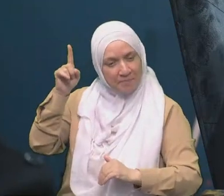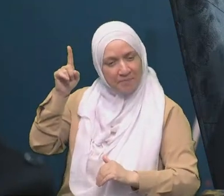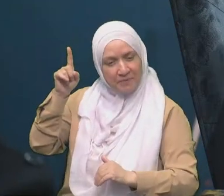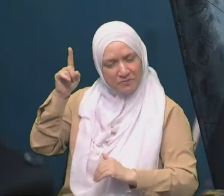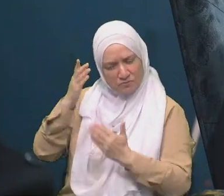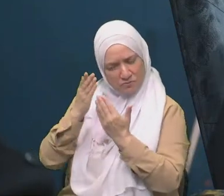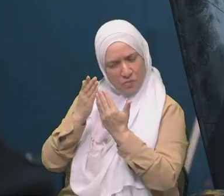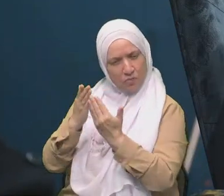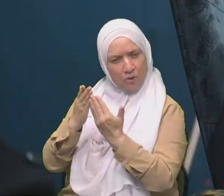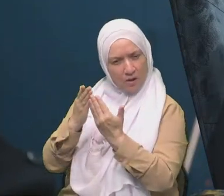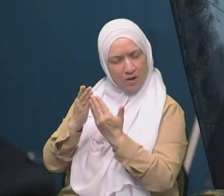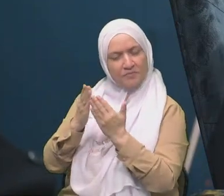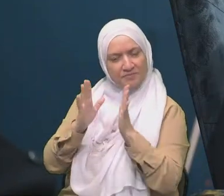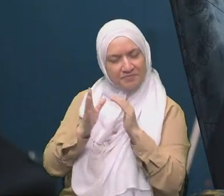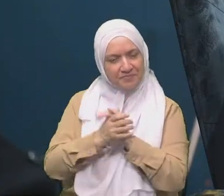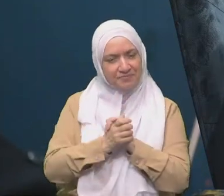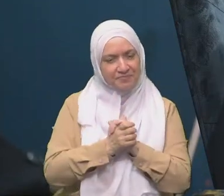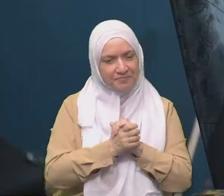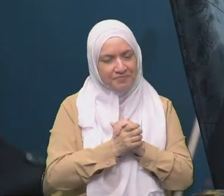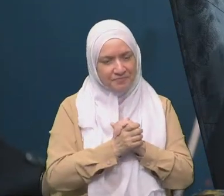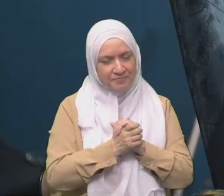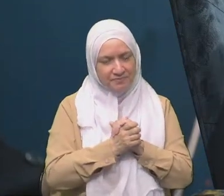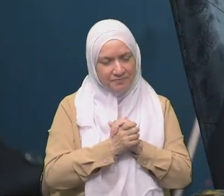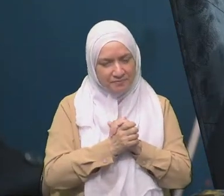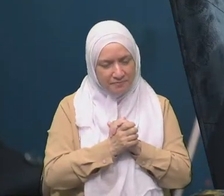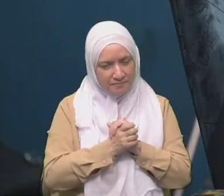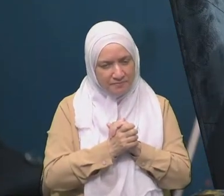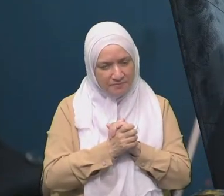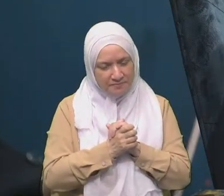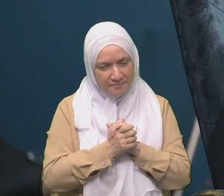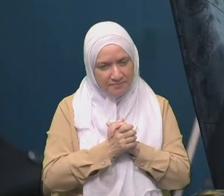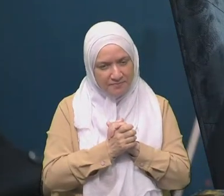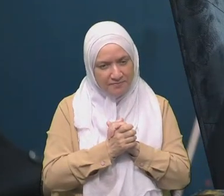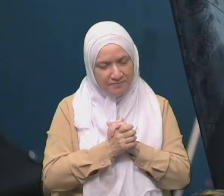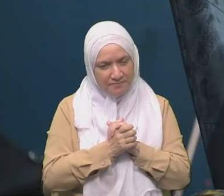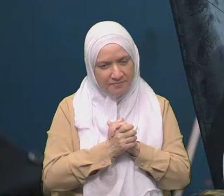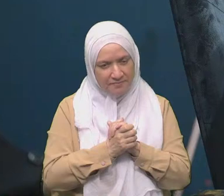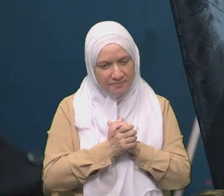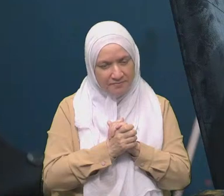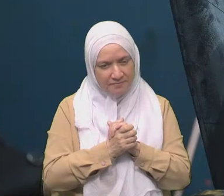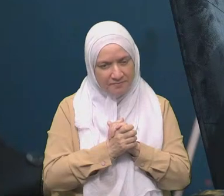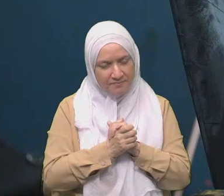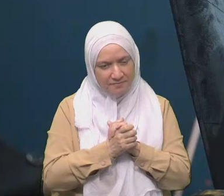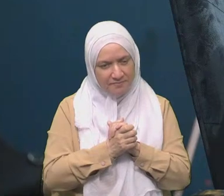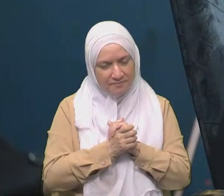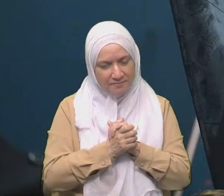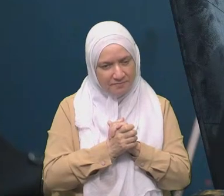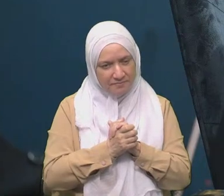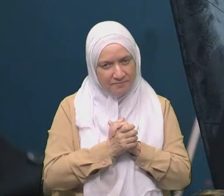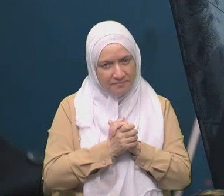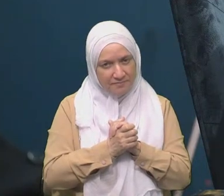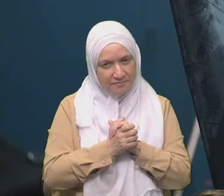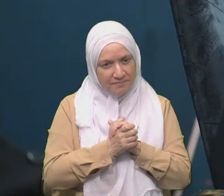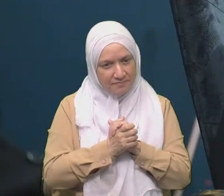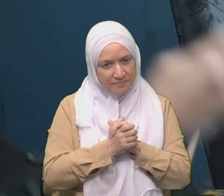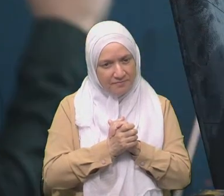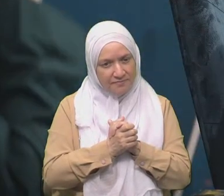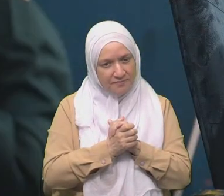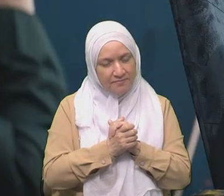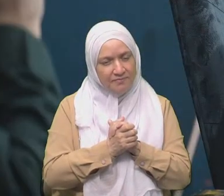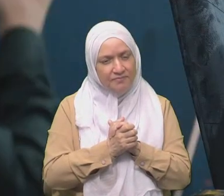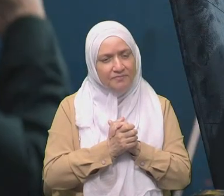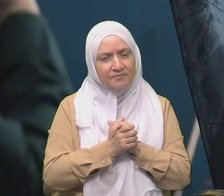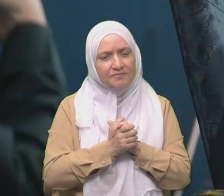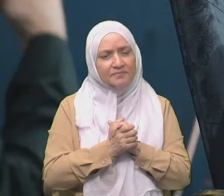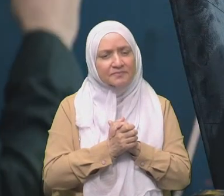Sheikh. So, Sheikh, does Sheikh Omar color his beard? Does he what? Do you dye your beard? No, I got these